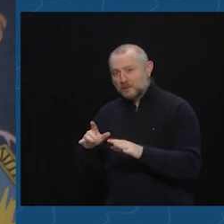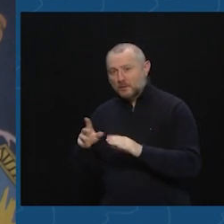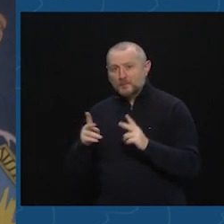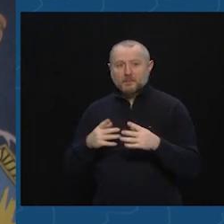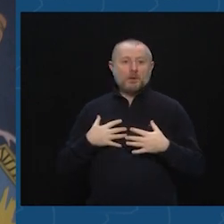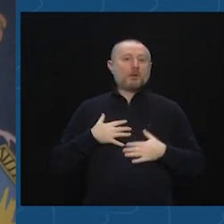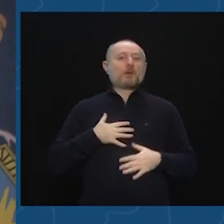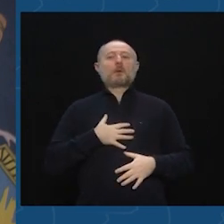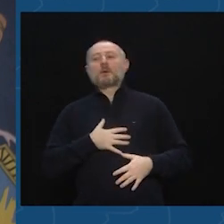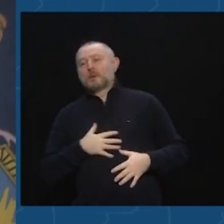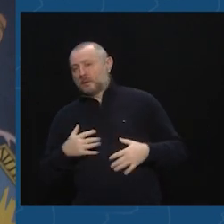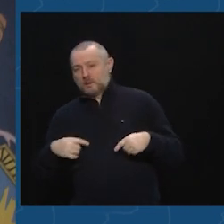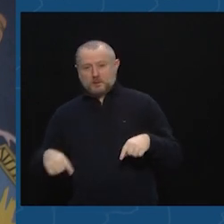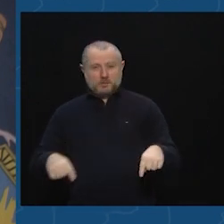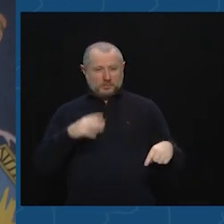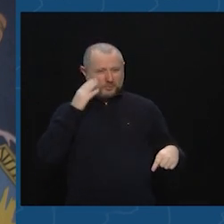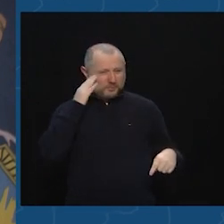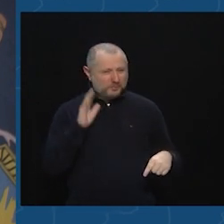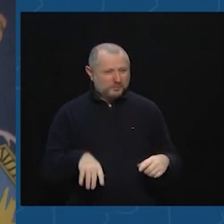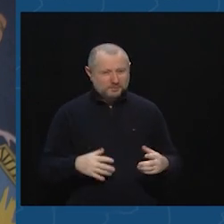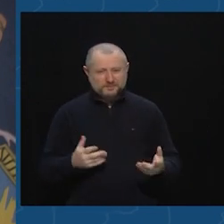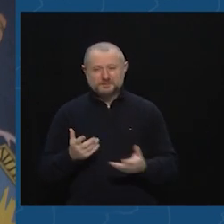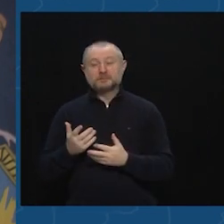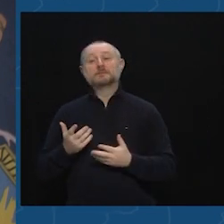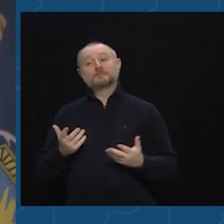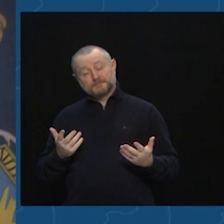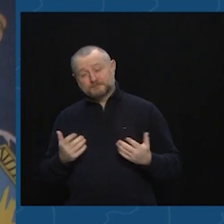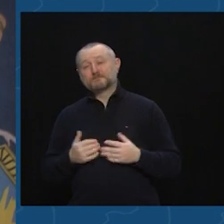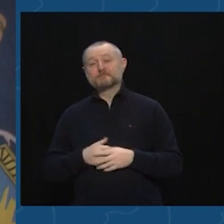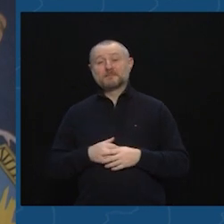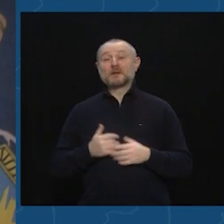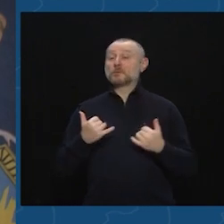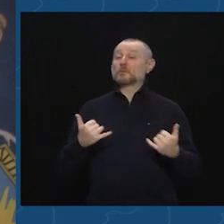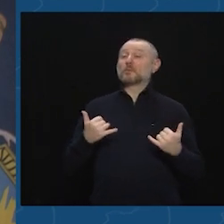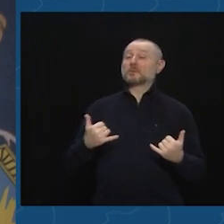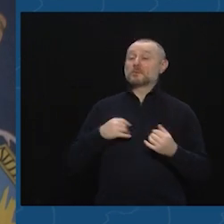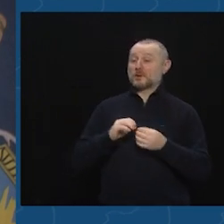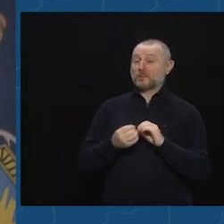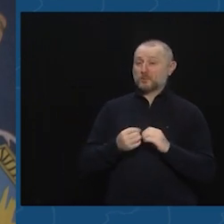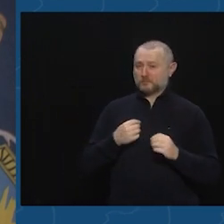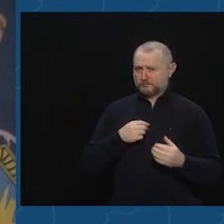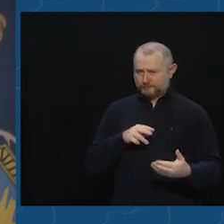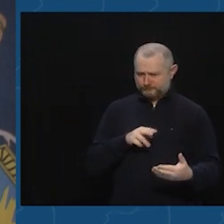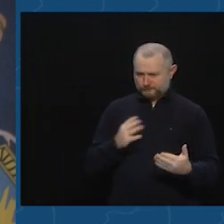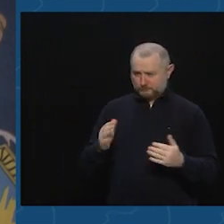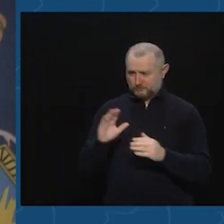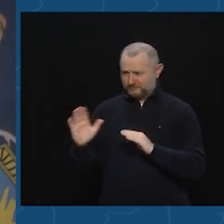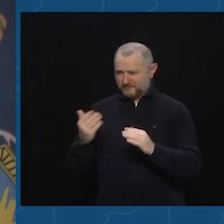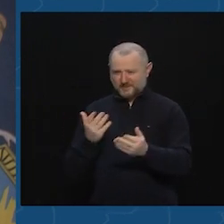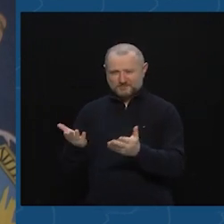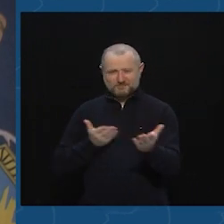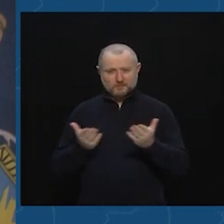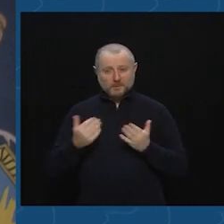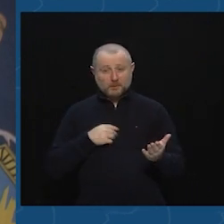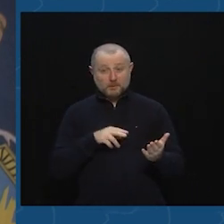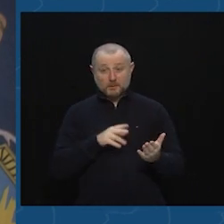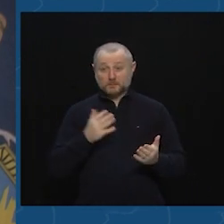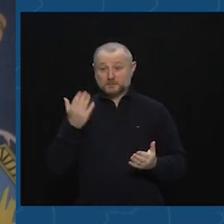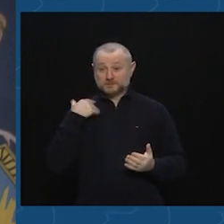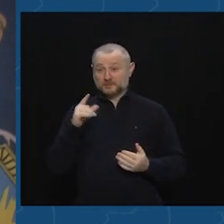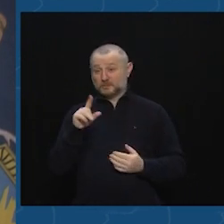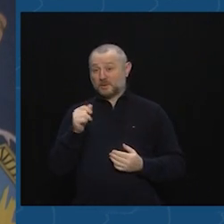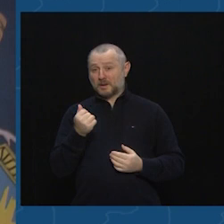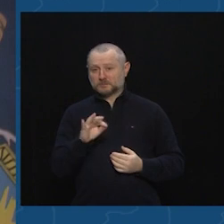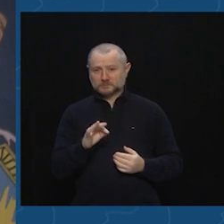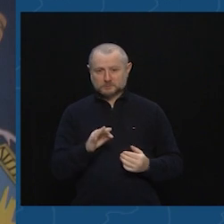morning. The numbers that we're seeing now did not exist in 2019. This was not the top of mind issue in New